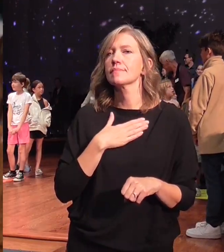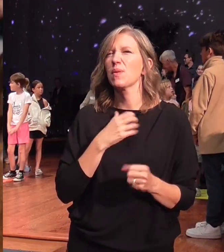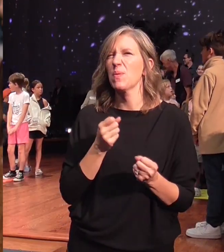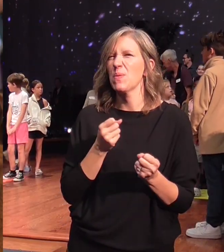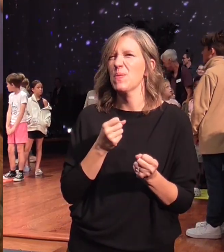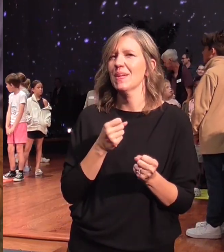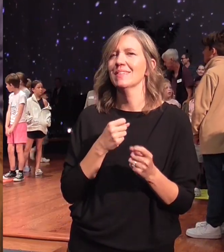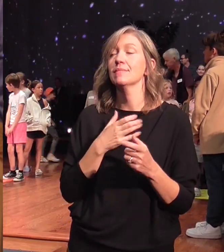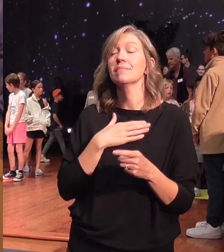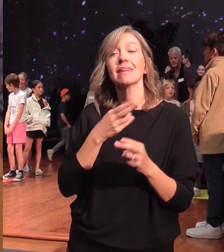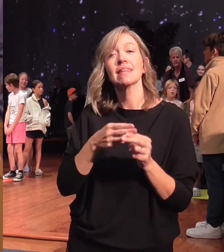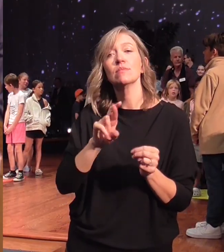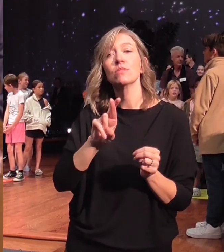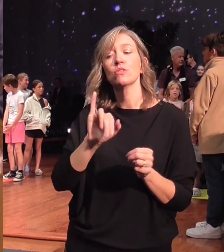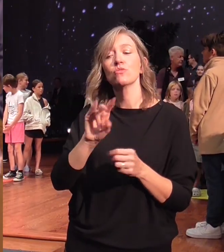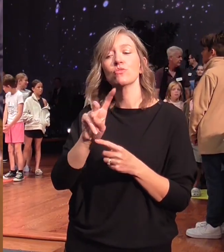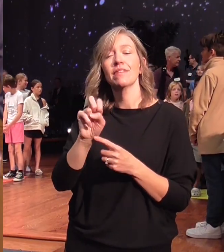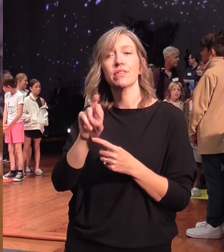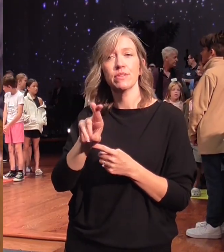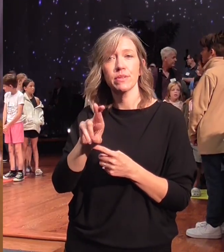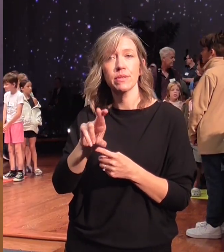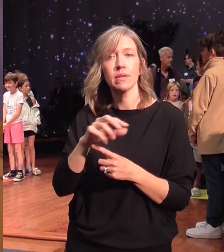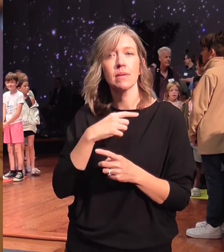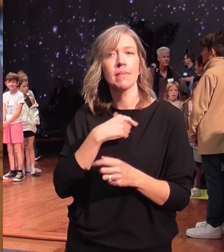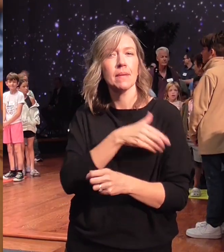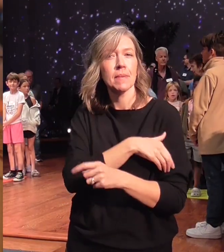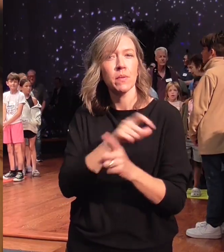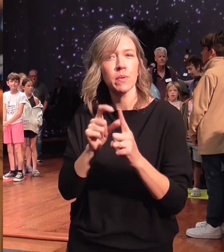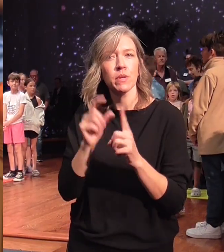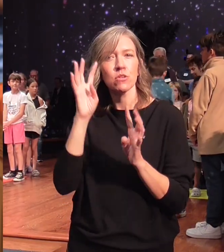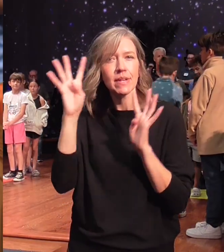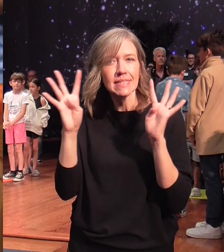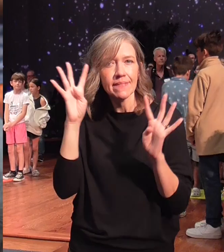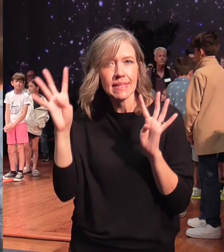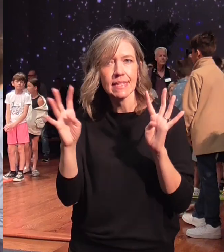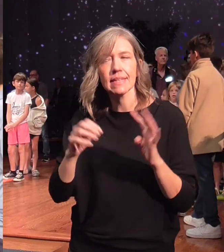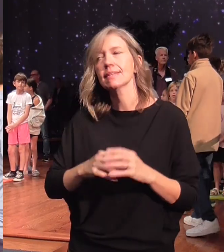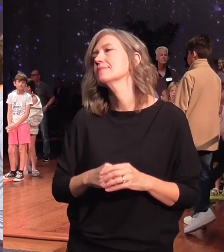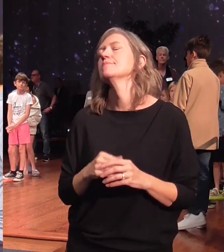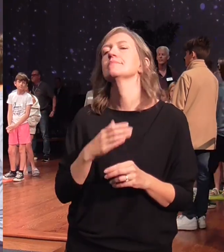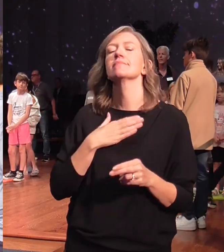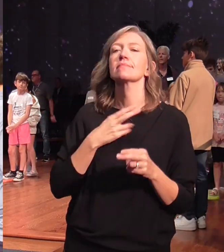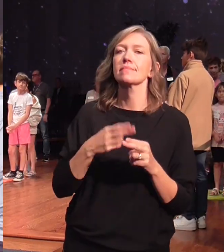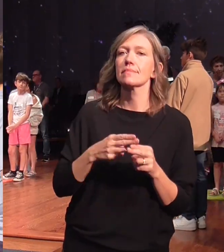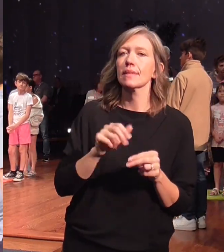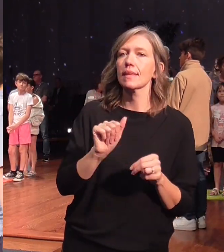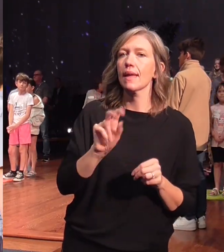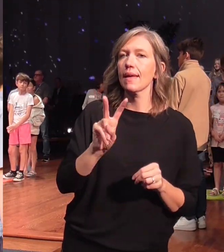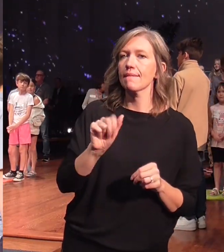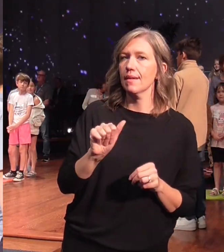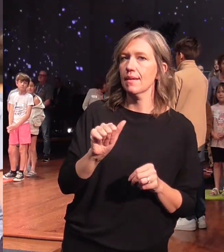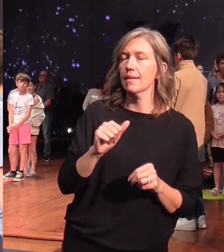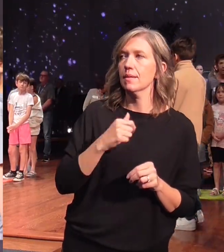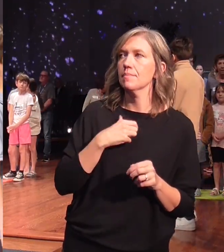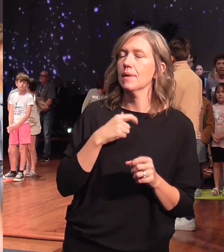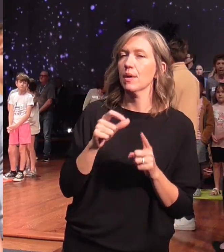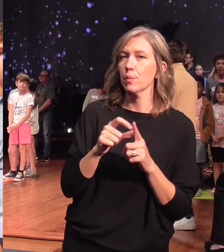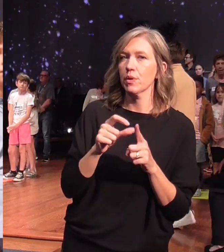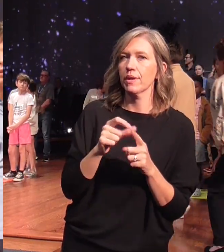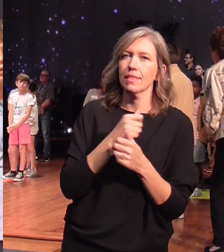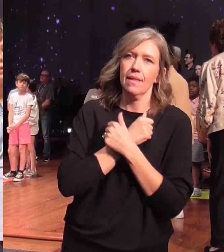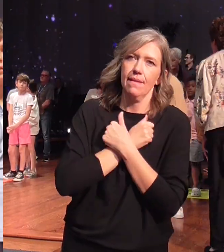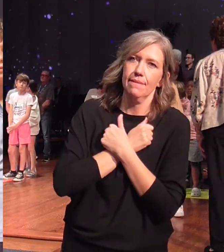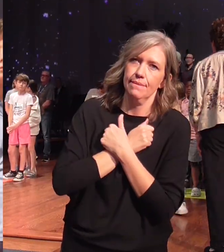My name is River, and my power word is creativity. My name is Ava, and my power word